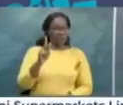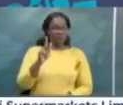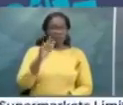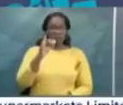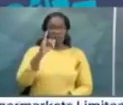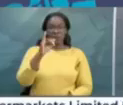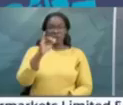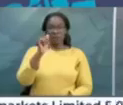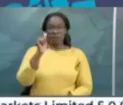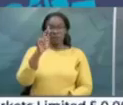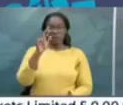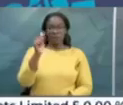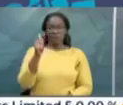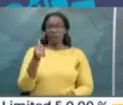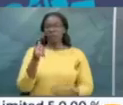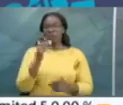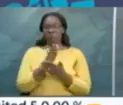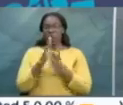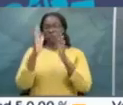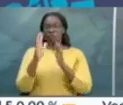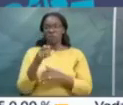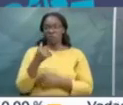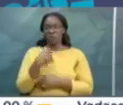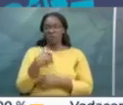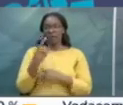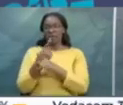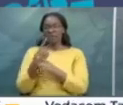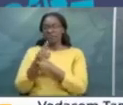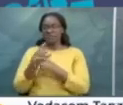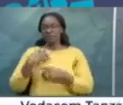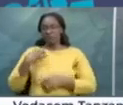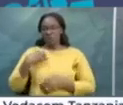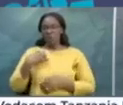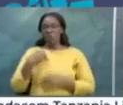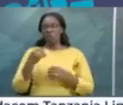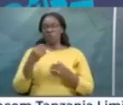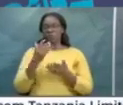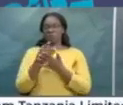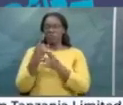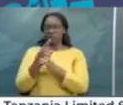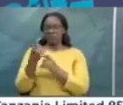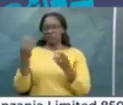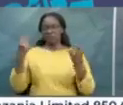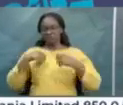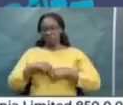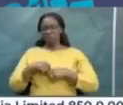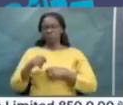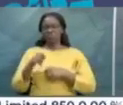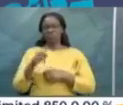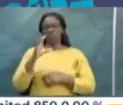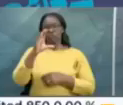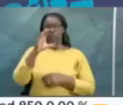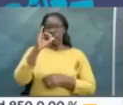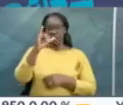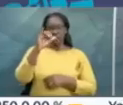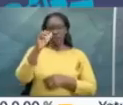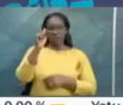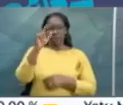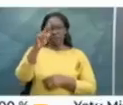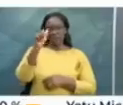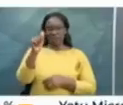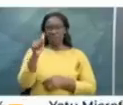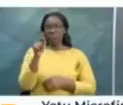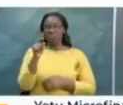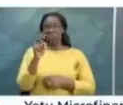that eccentric African look while you rock your different attire with African accessories from Kiara Style. Now the founder